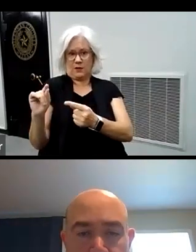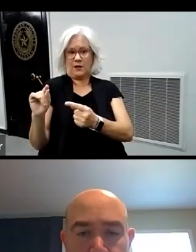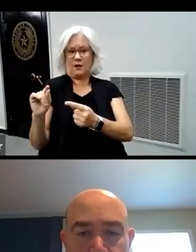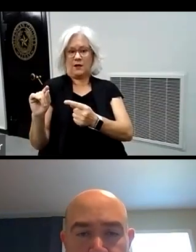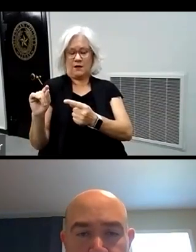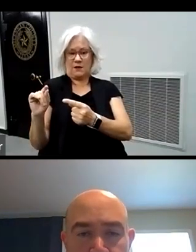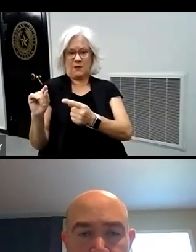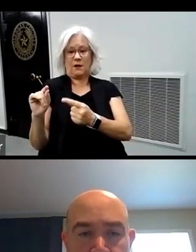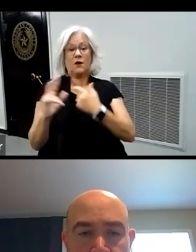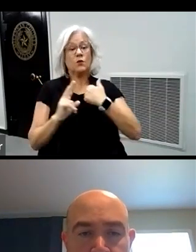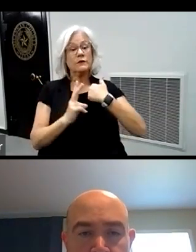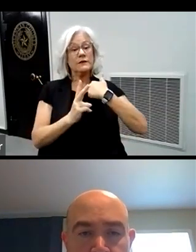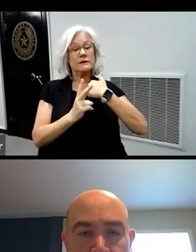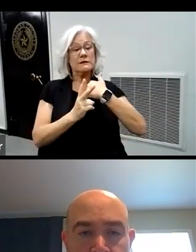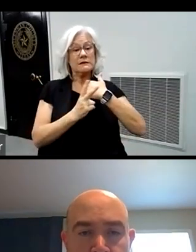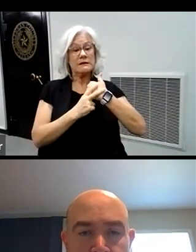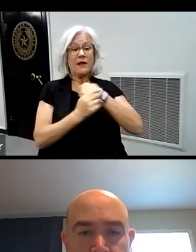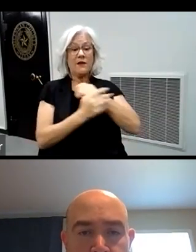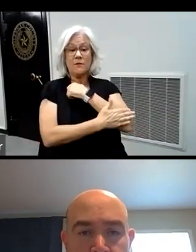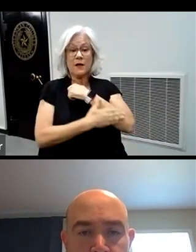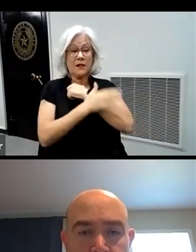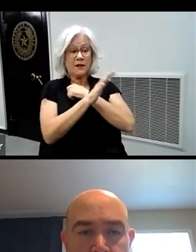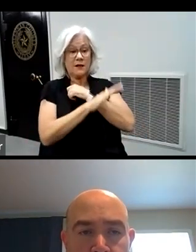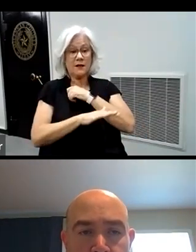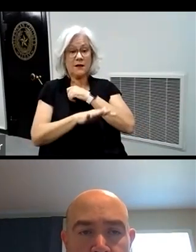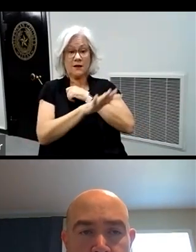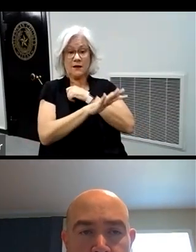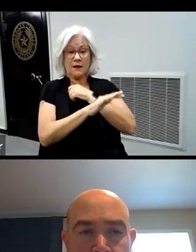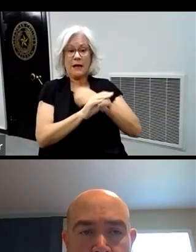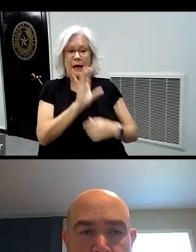we've saved McLennan County